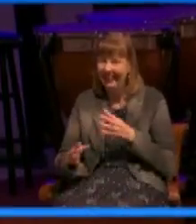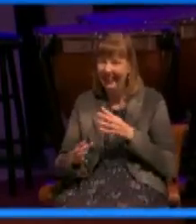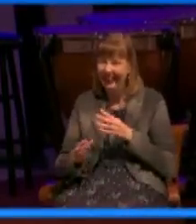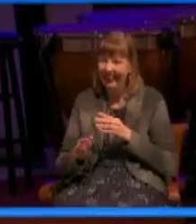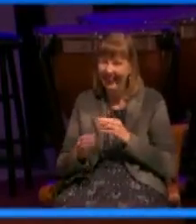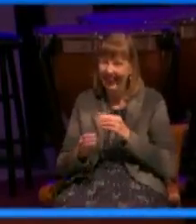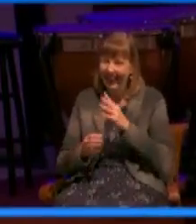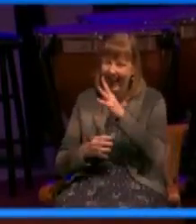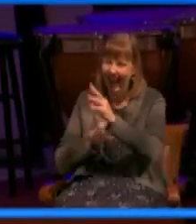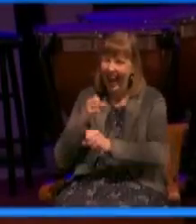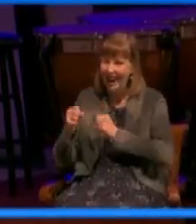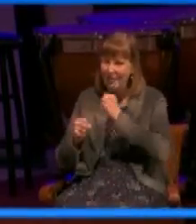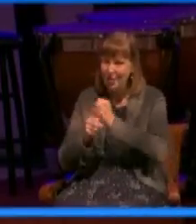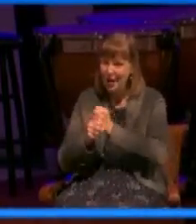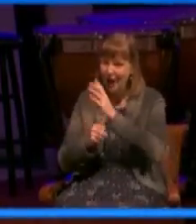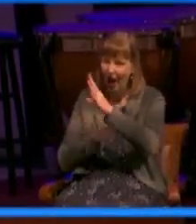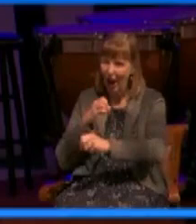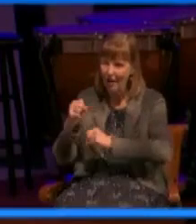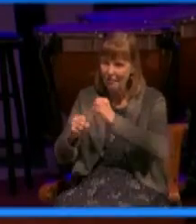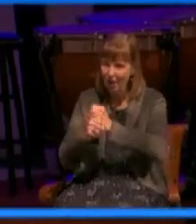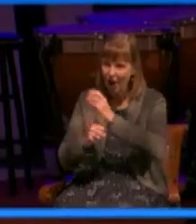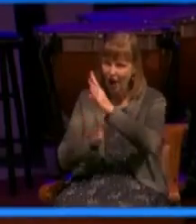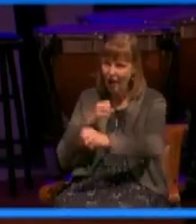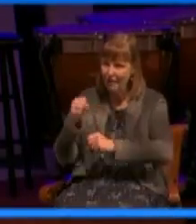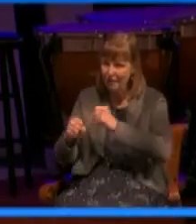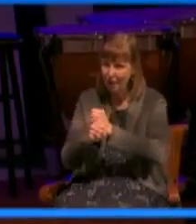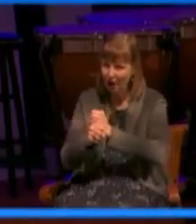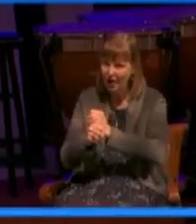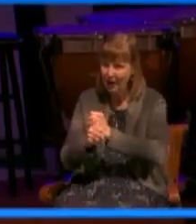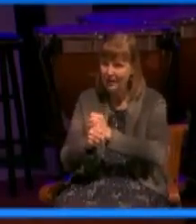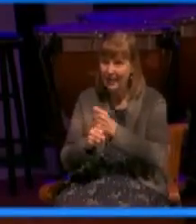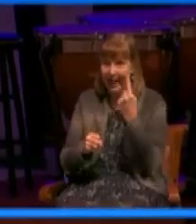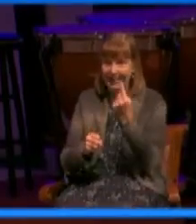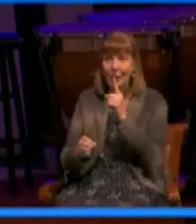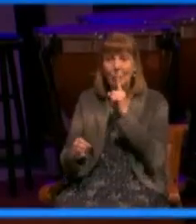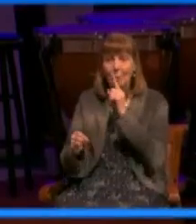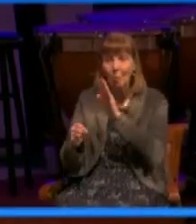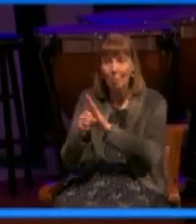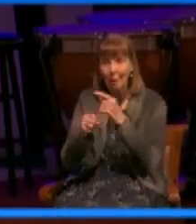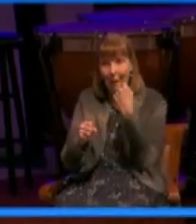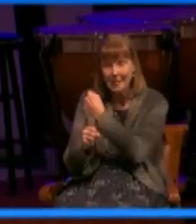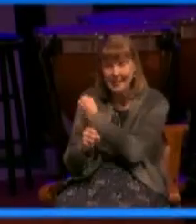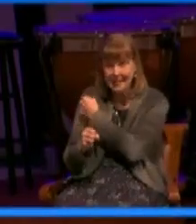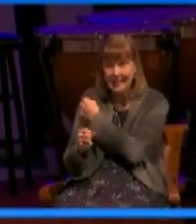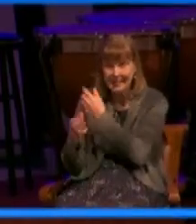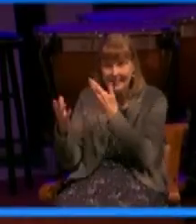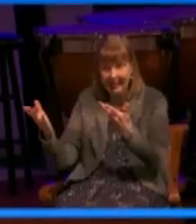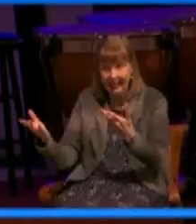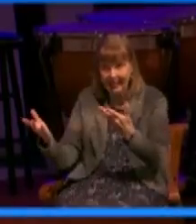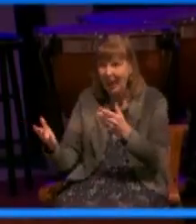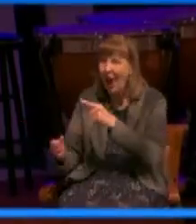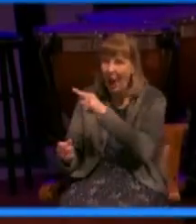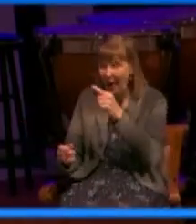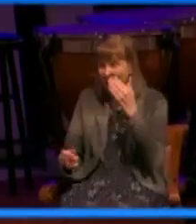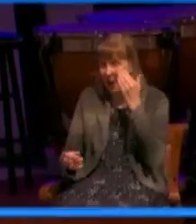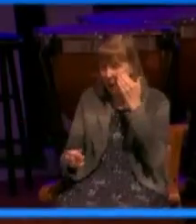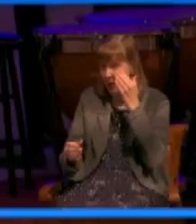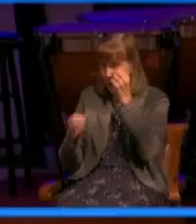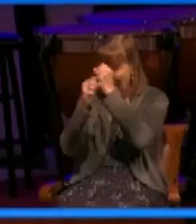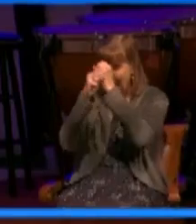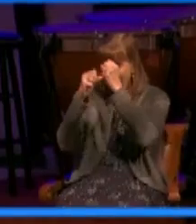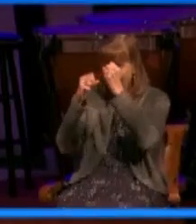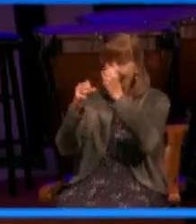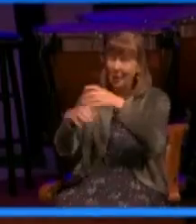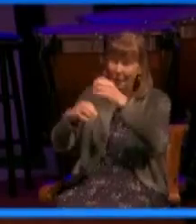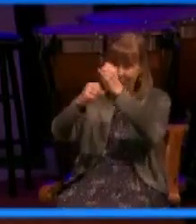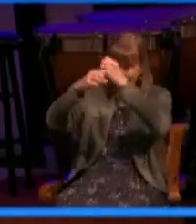for the office, and they never fulfill exactly what they said they will do. We get promised as children that we'll get ice